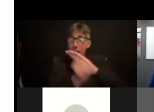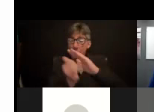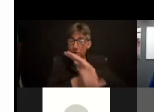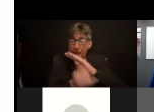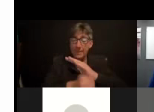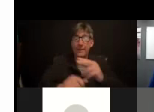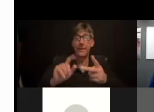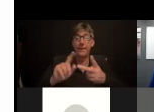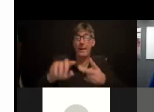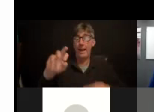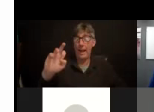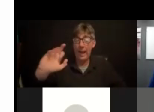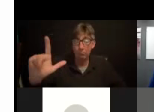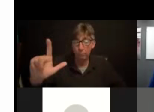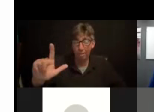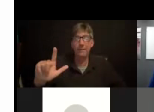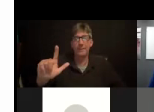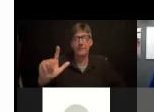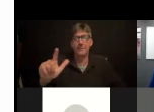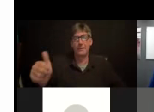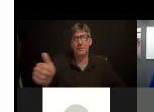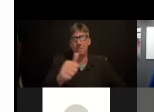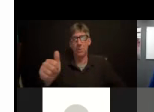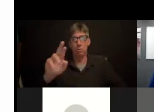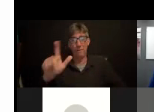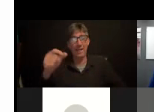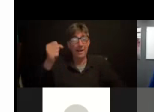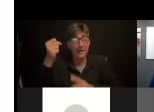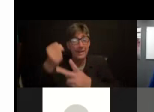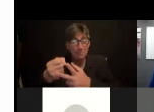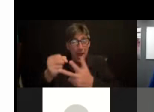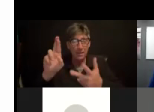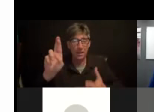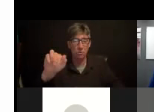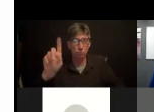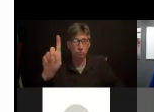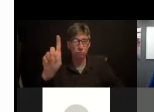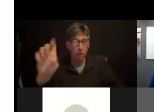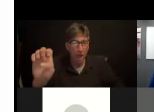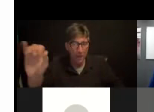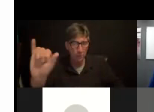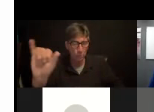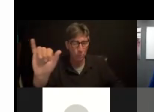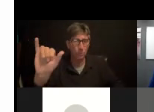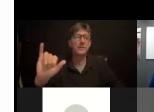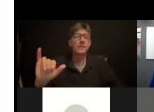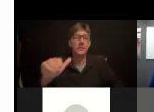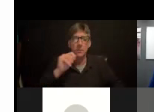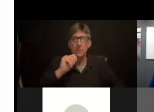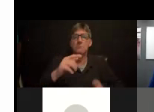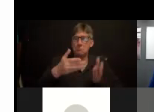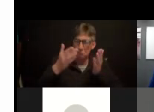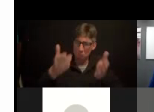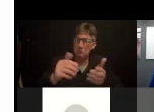some impacts on the ride. So we'll go through some general context and forging ahead, and then we'll go mode by mode for the specific changes effective those